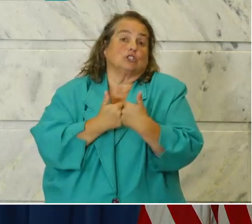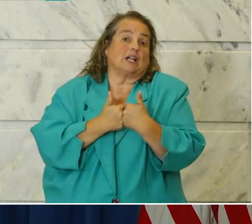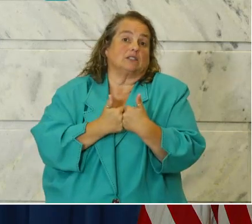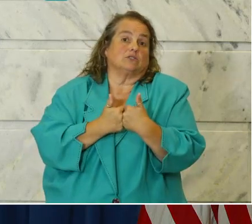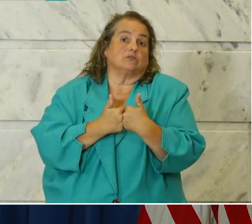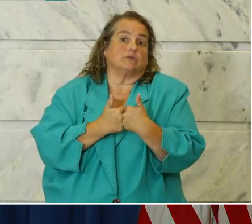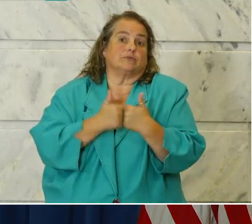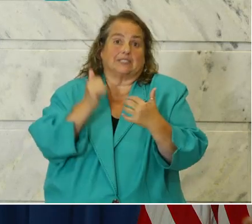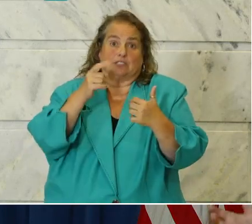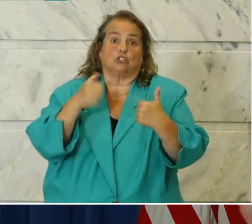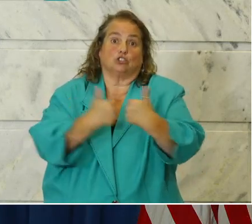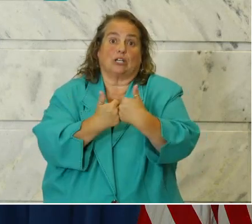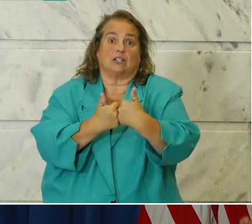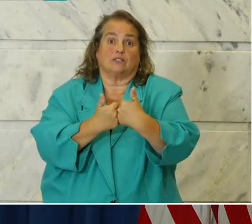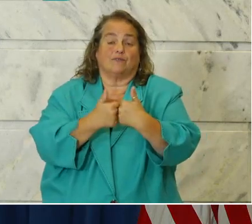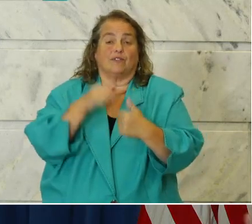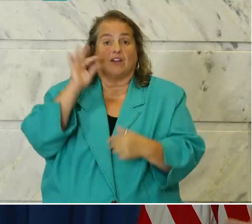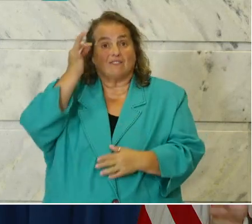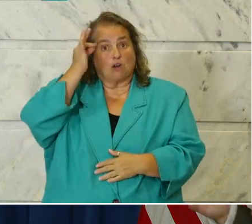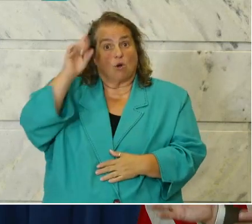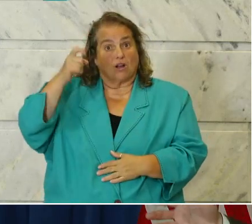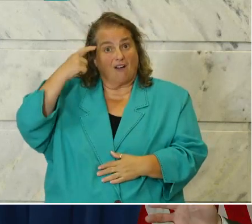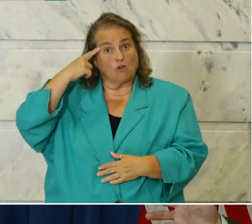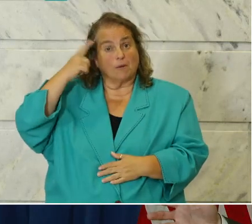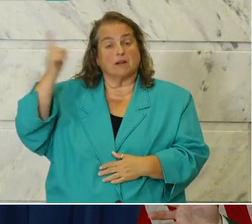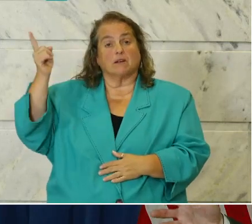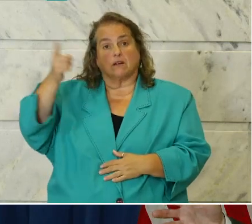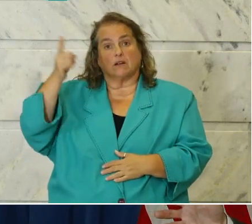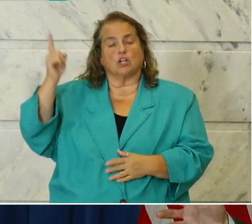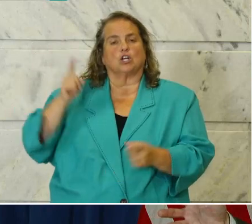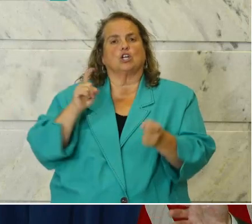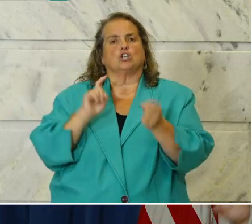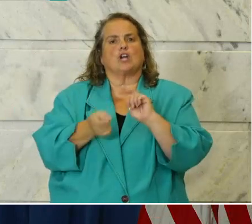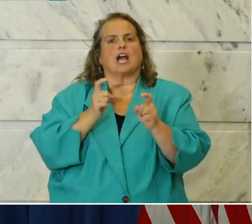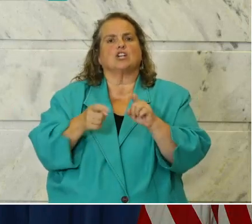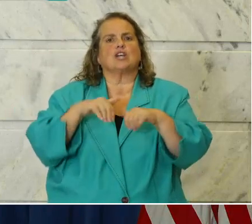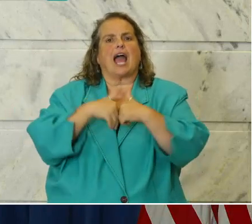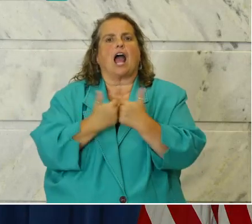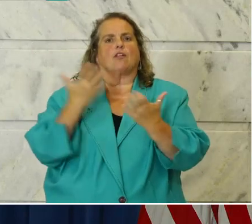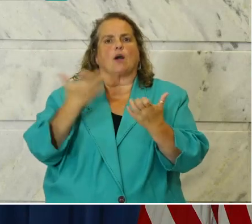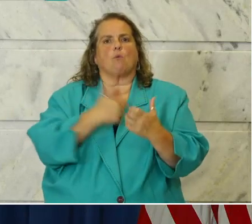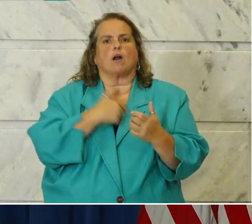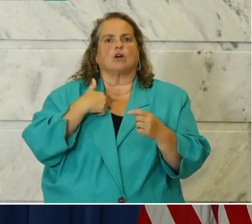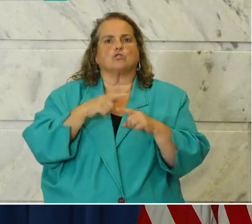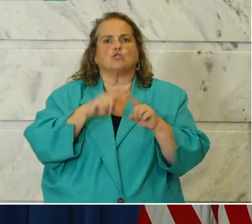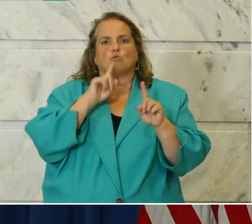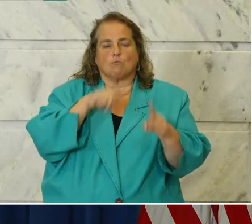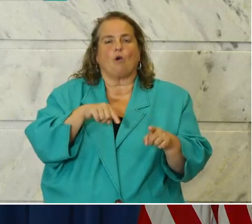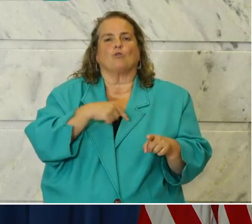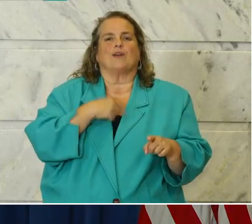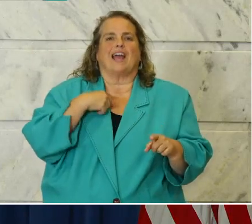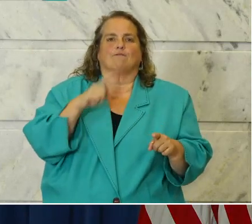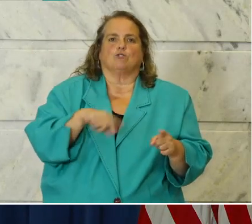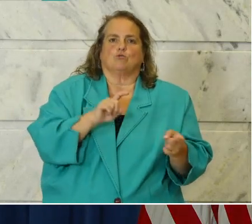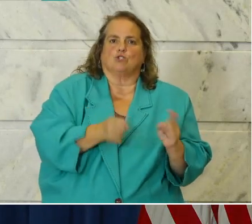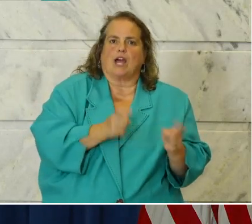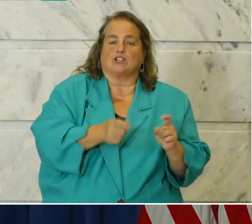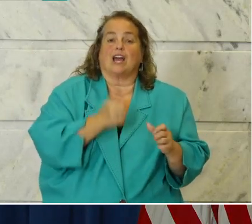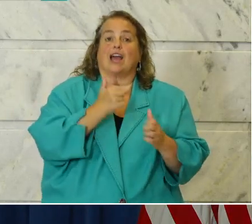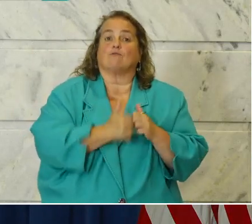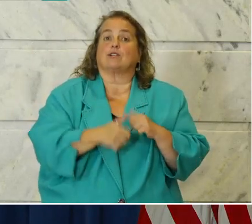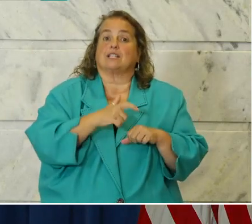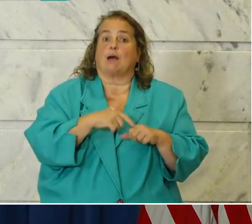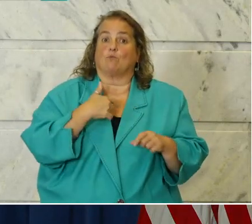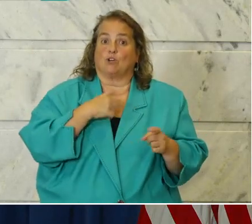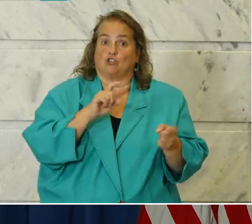mean, we've got the federal government at different times changing the way they want things to be reported, so we got to go in to try to change that. And every time you go in